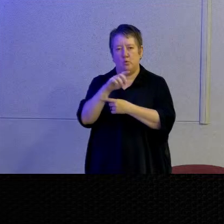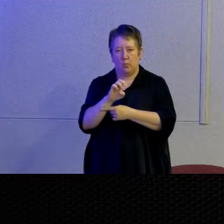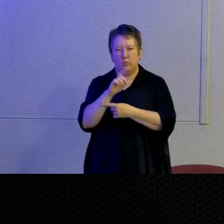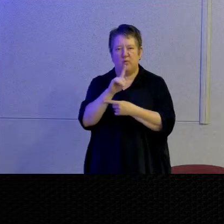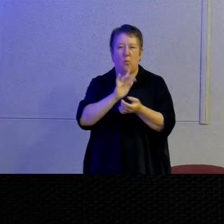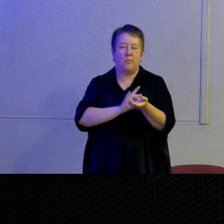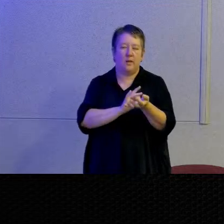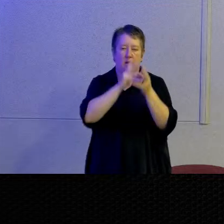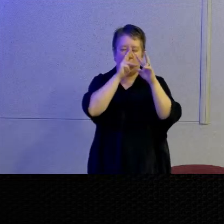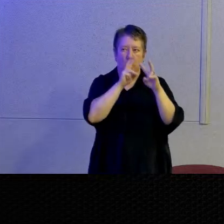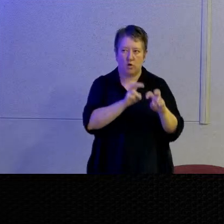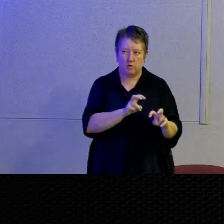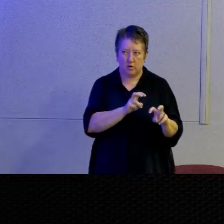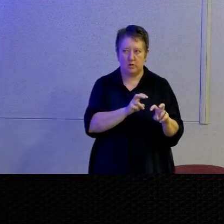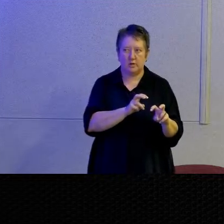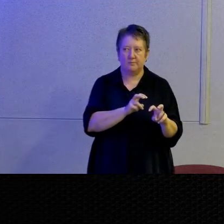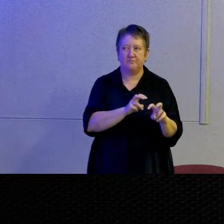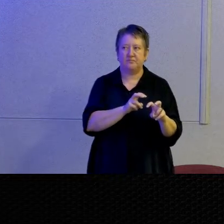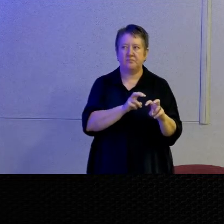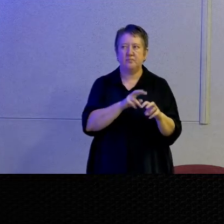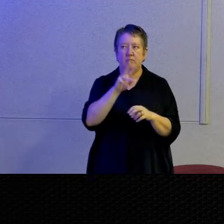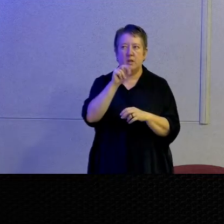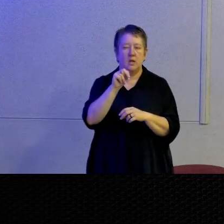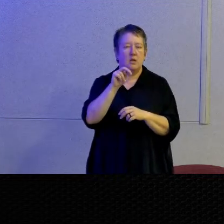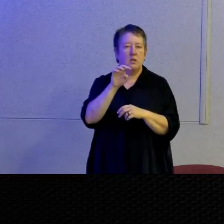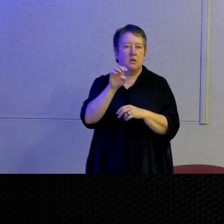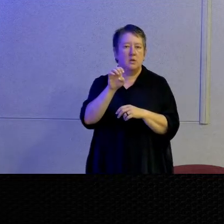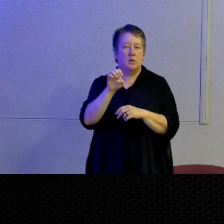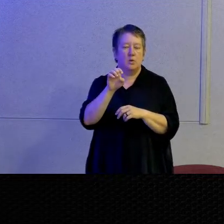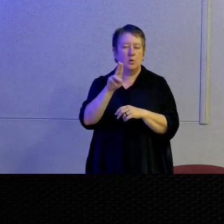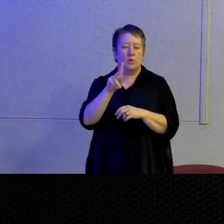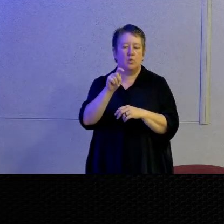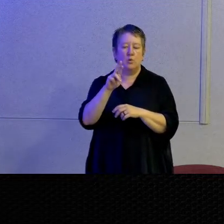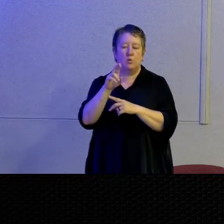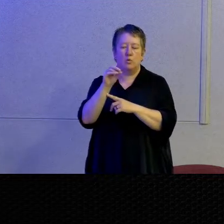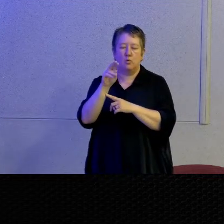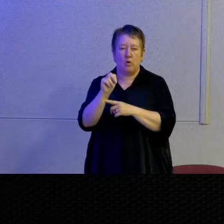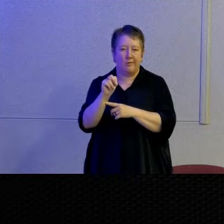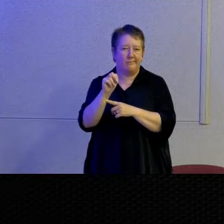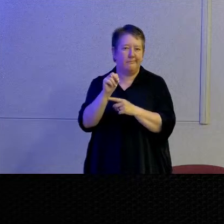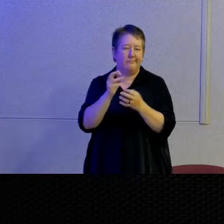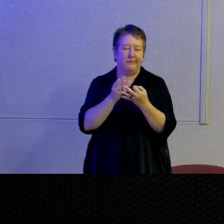Neutrons at the Neutron Time of Flight facility, antiprotons at AD Eleanor,